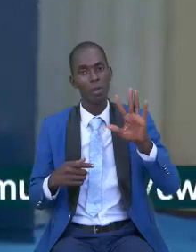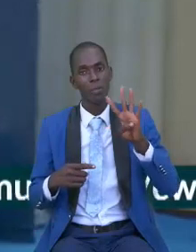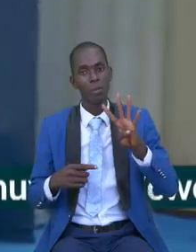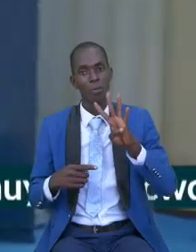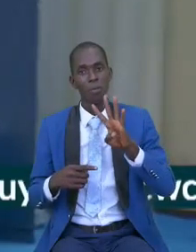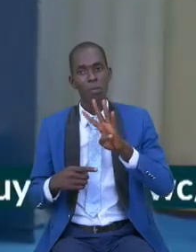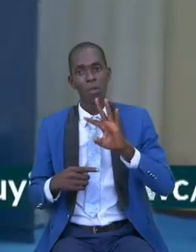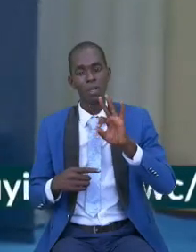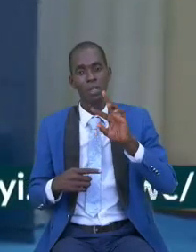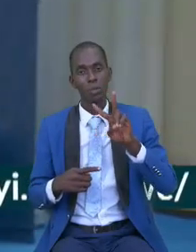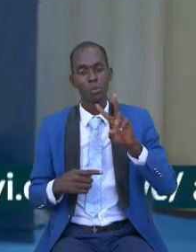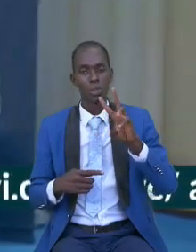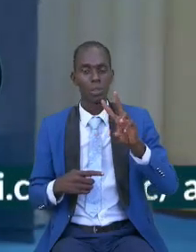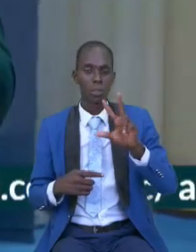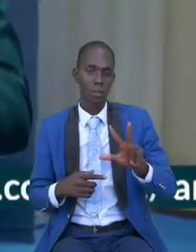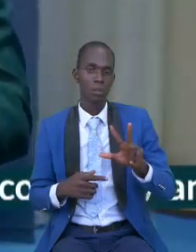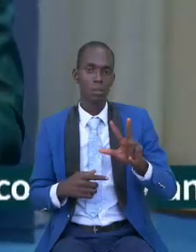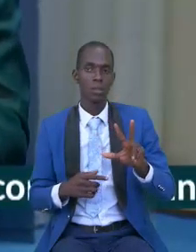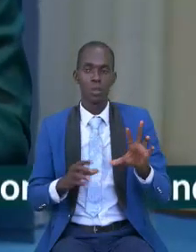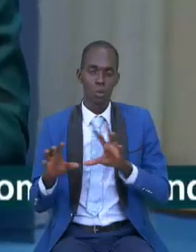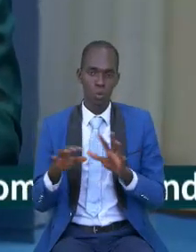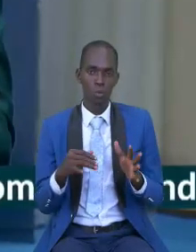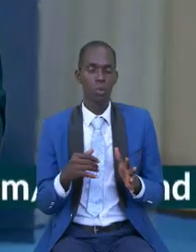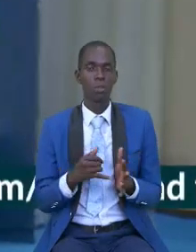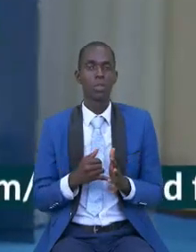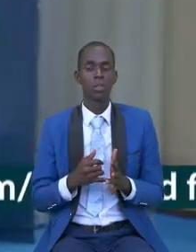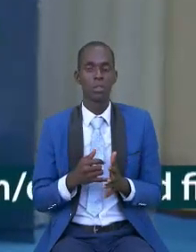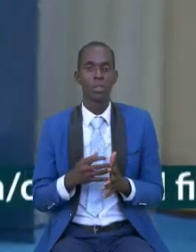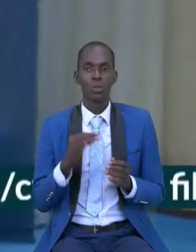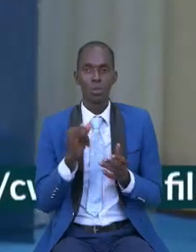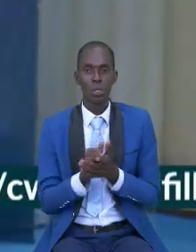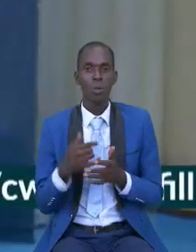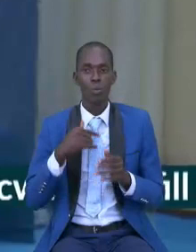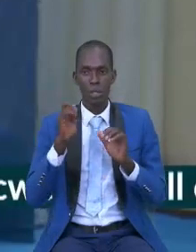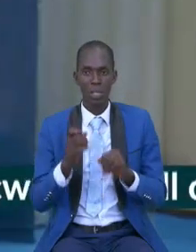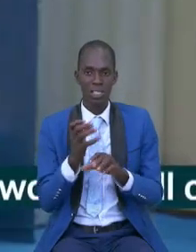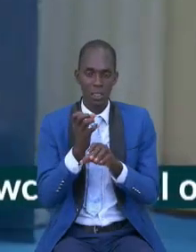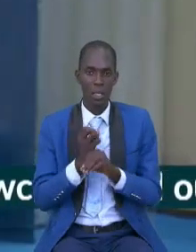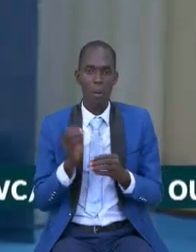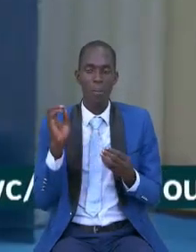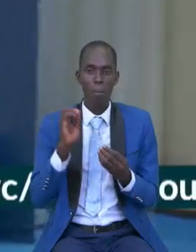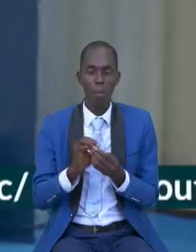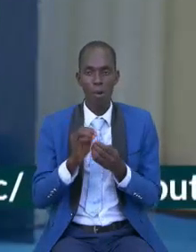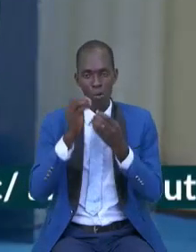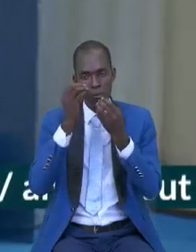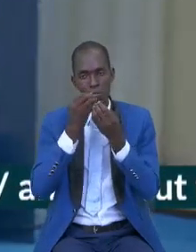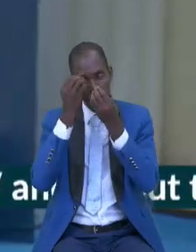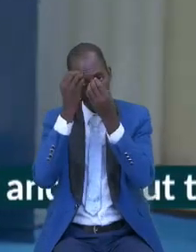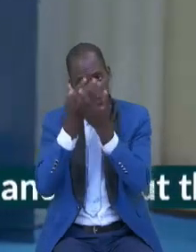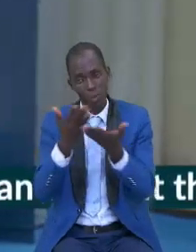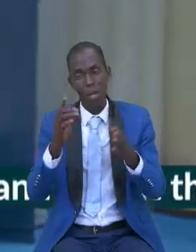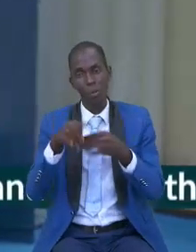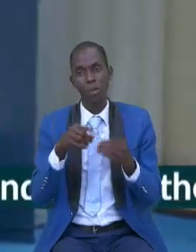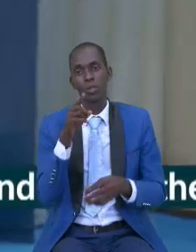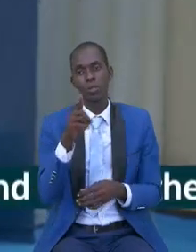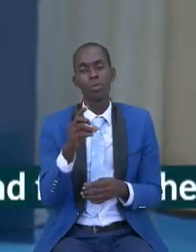+234 91544 49263. Do it. We'll have your details. You will be helped also in your newfound faith. This